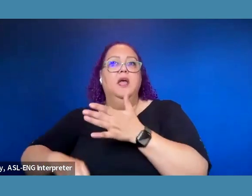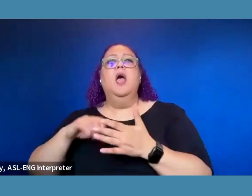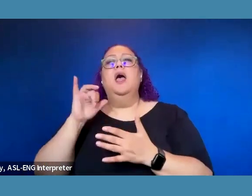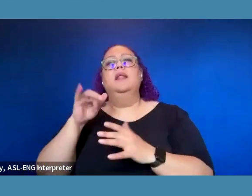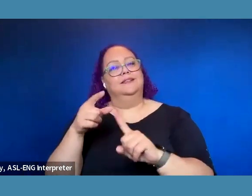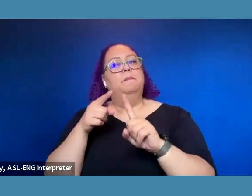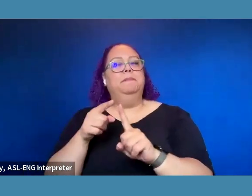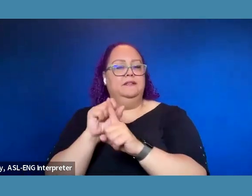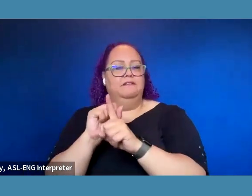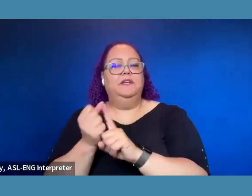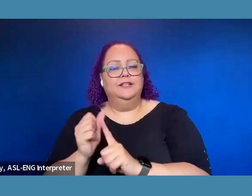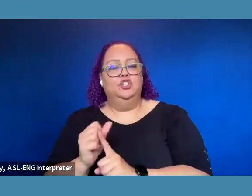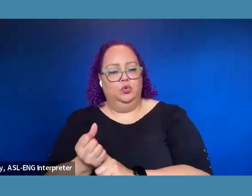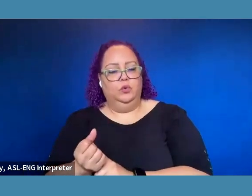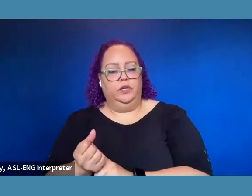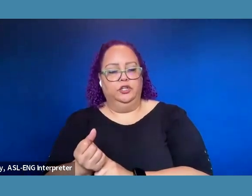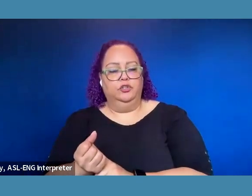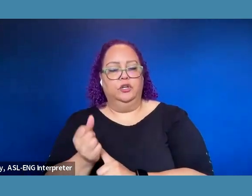over next.